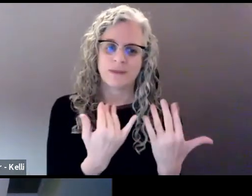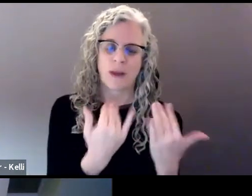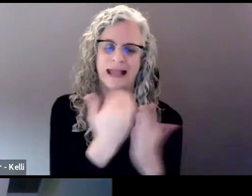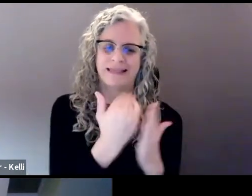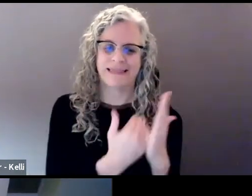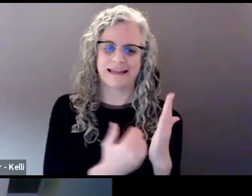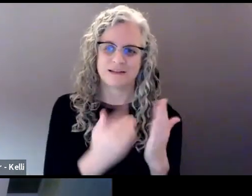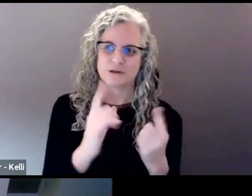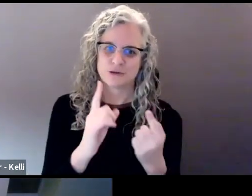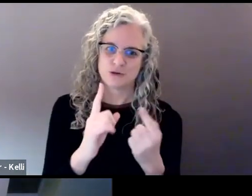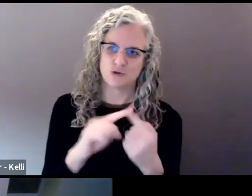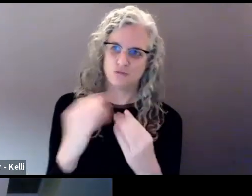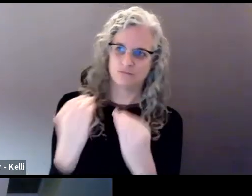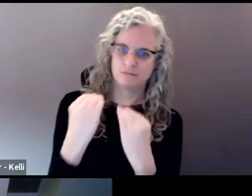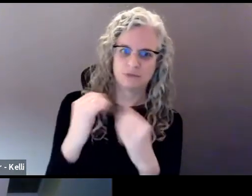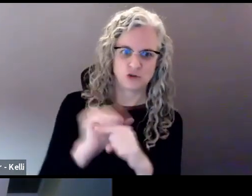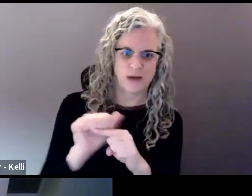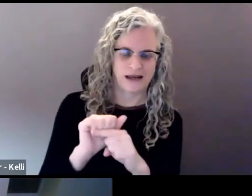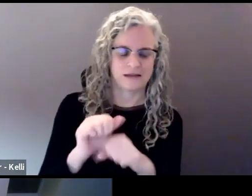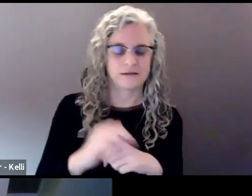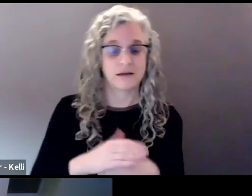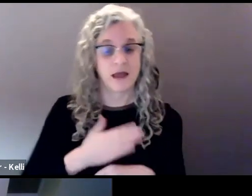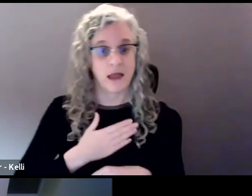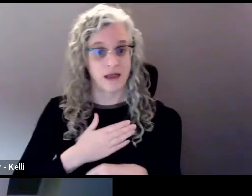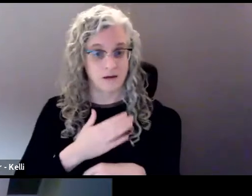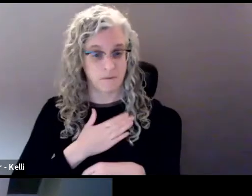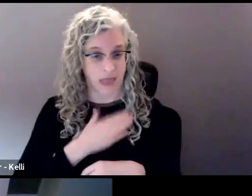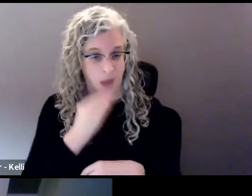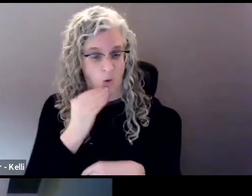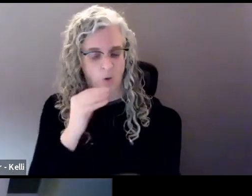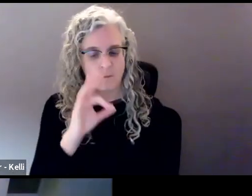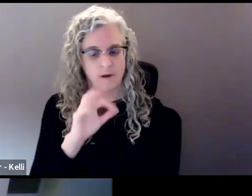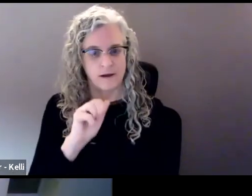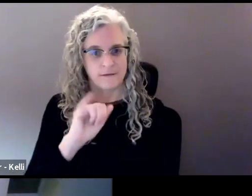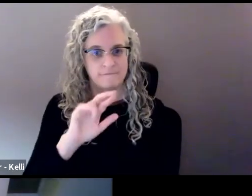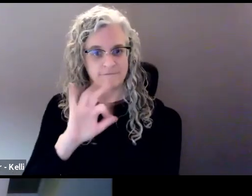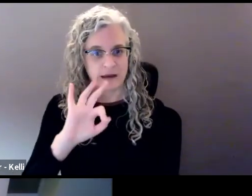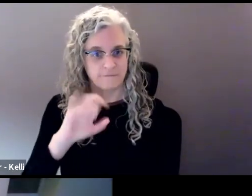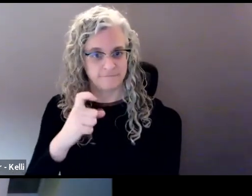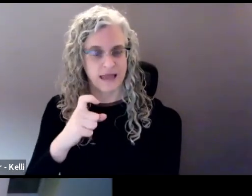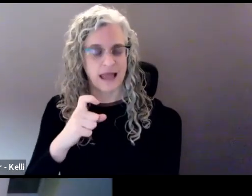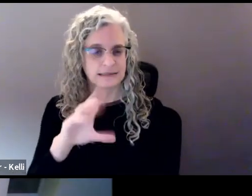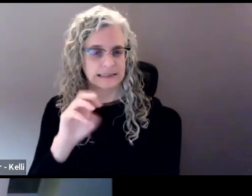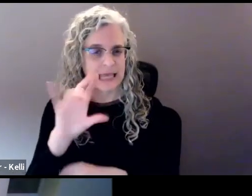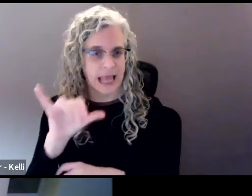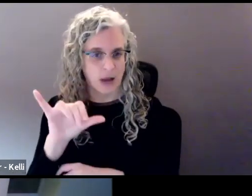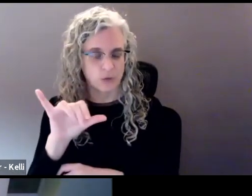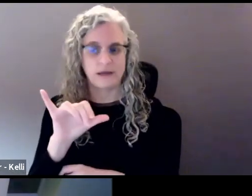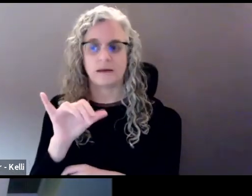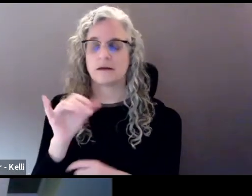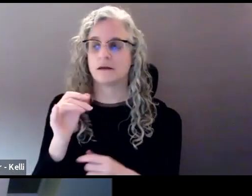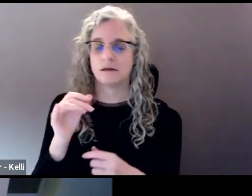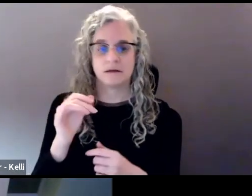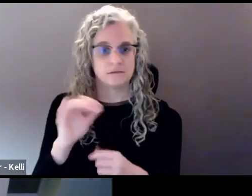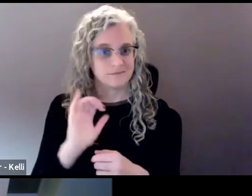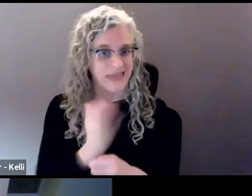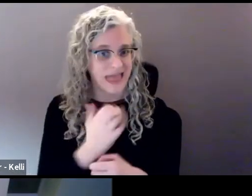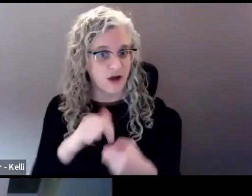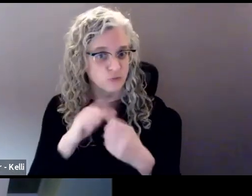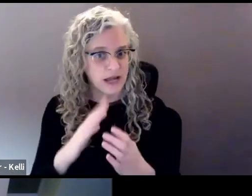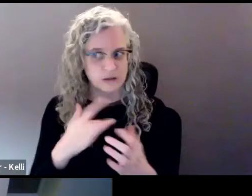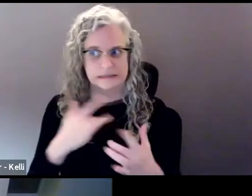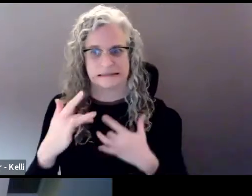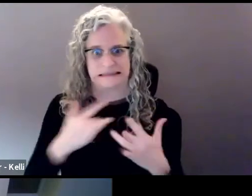Fairfax County, where I live, our riders are afraid due to the numerous pedestrian fatalities